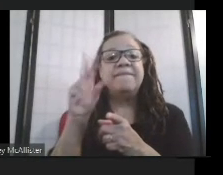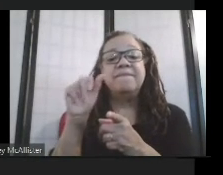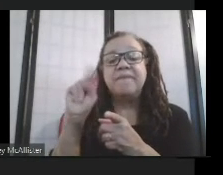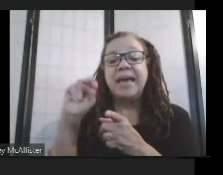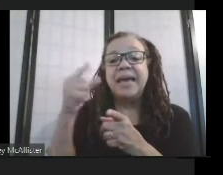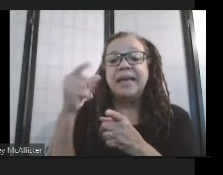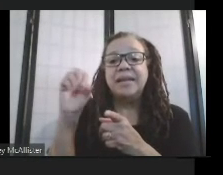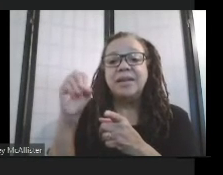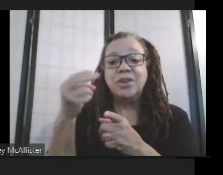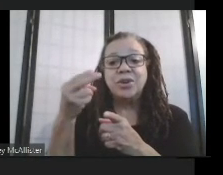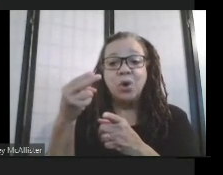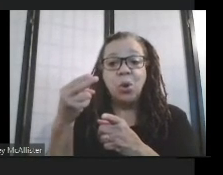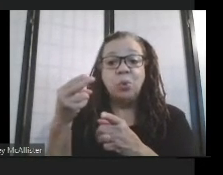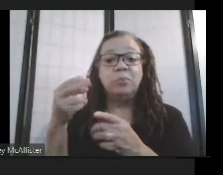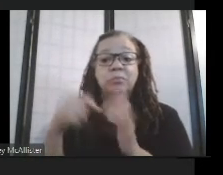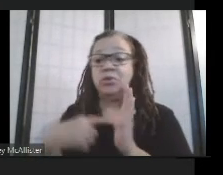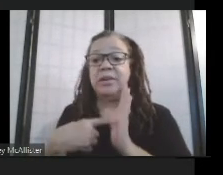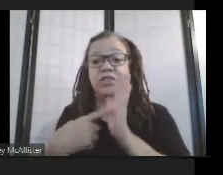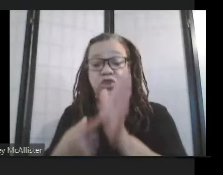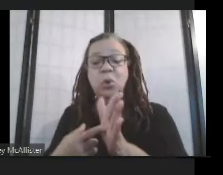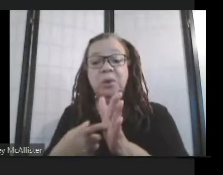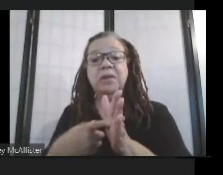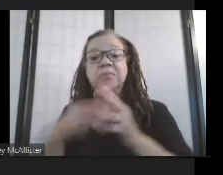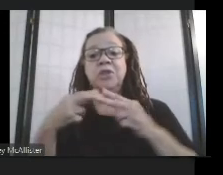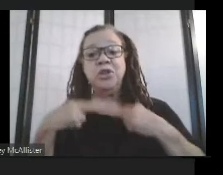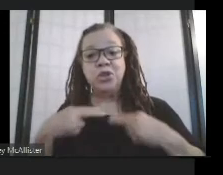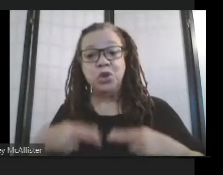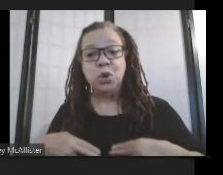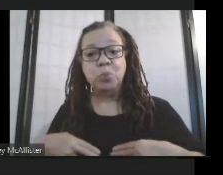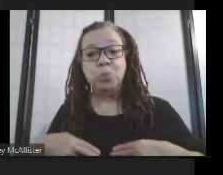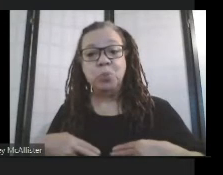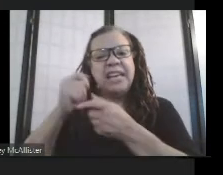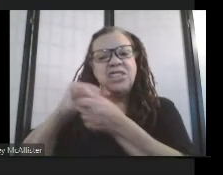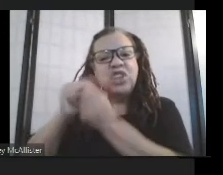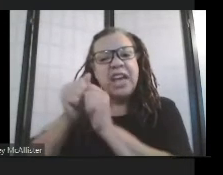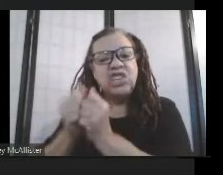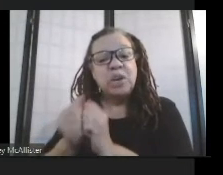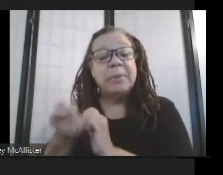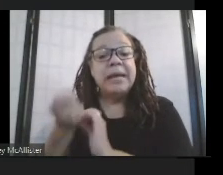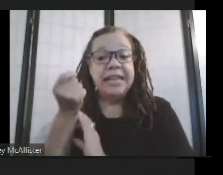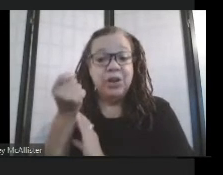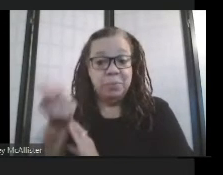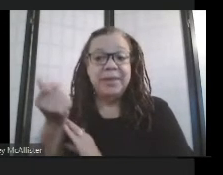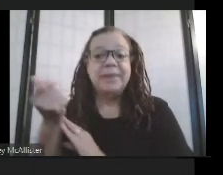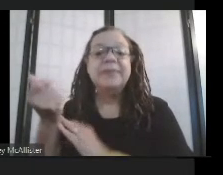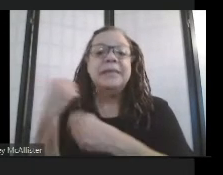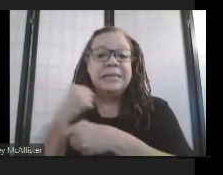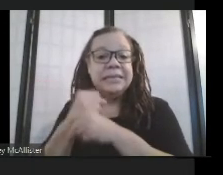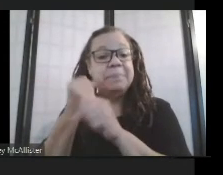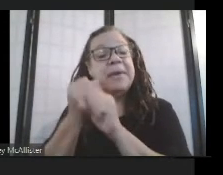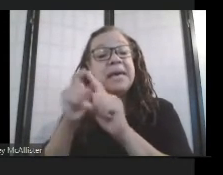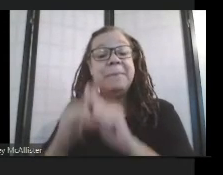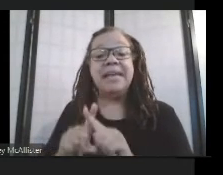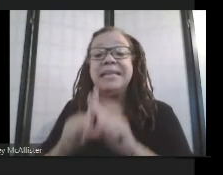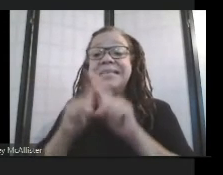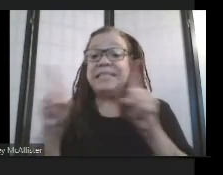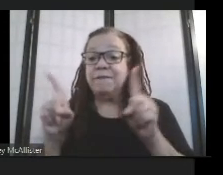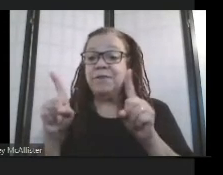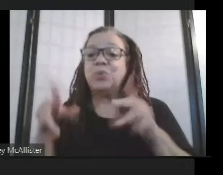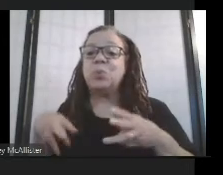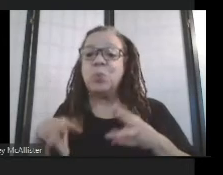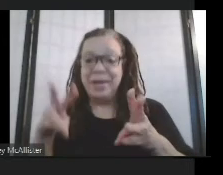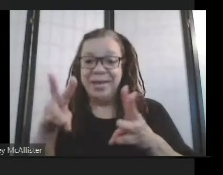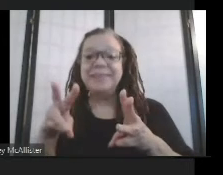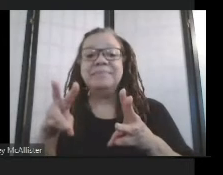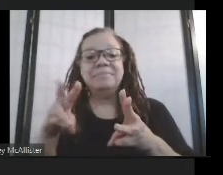really human masters. Yes. Right. But they're twisting them a little bit to make them in a different